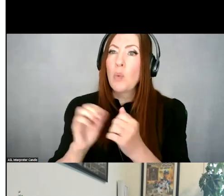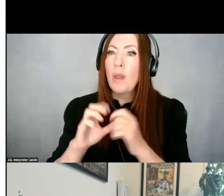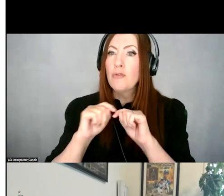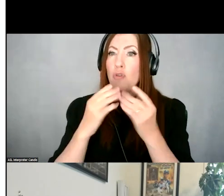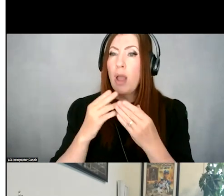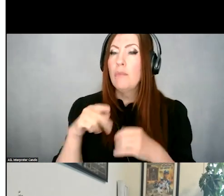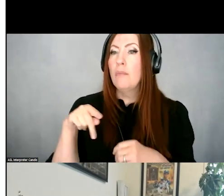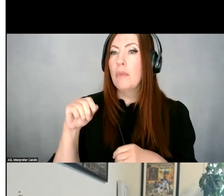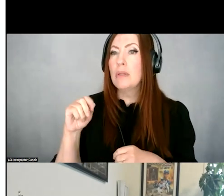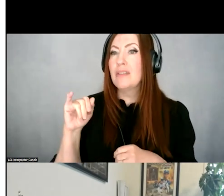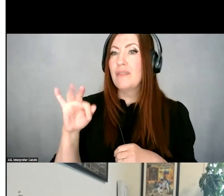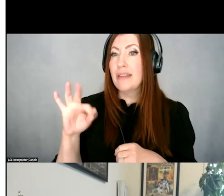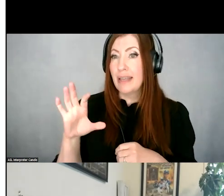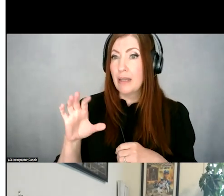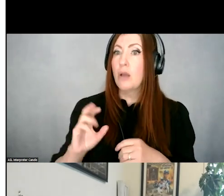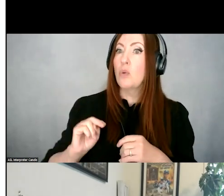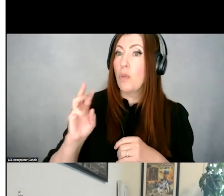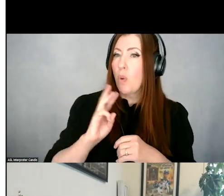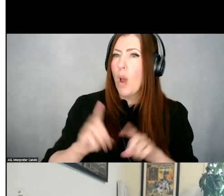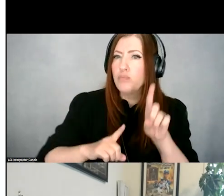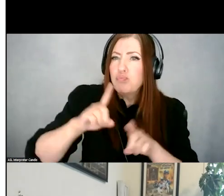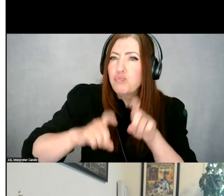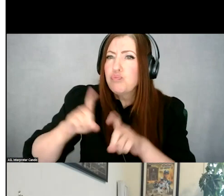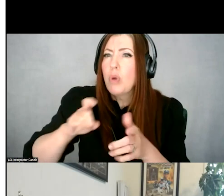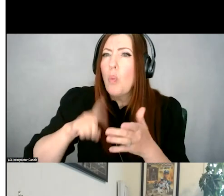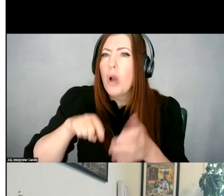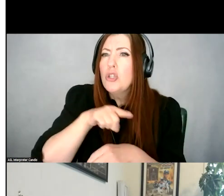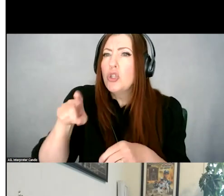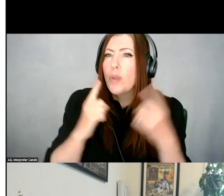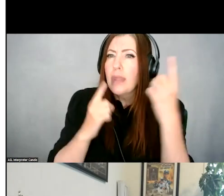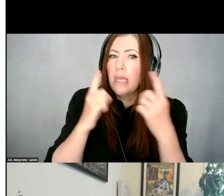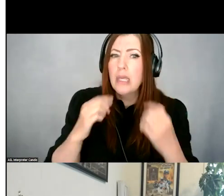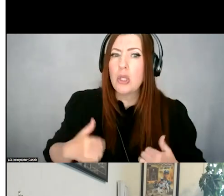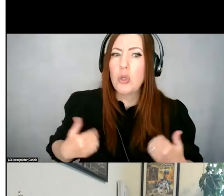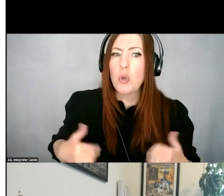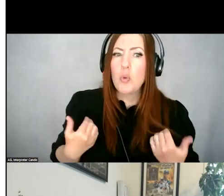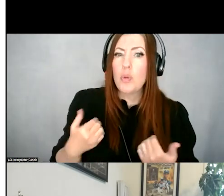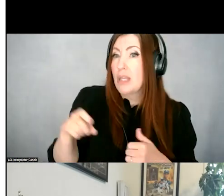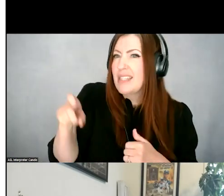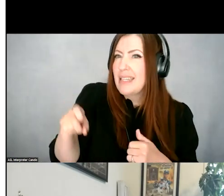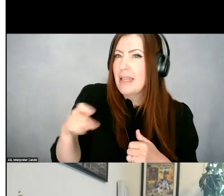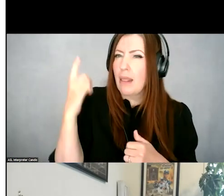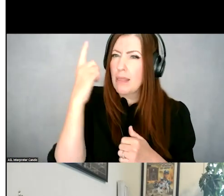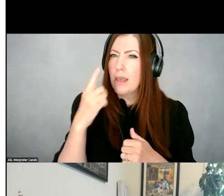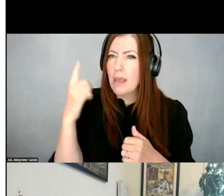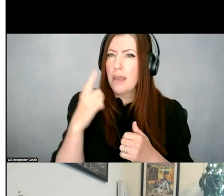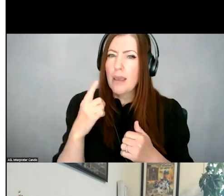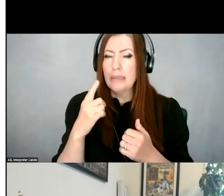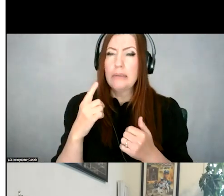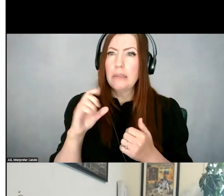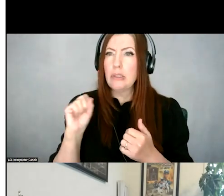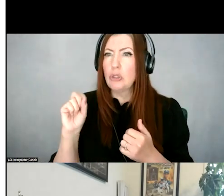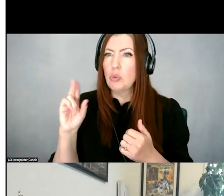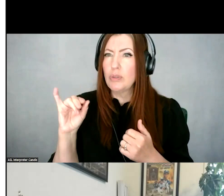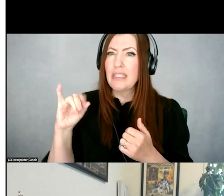and ask them, what do you think youth need when they are thinking about suicide, or when maybe they have a